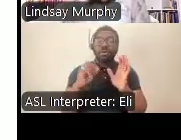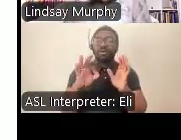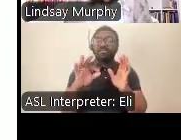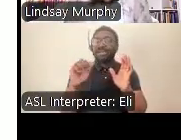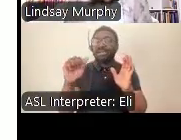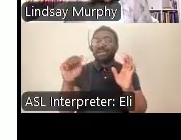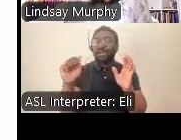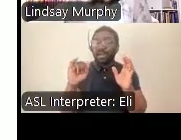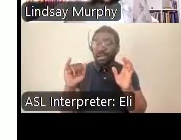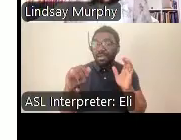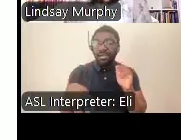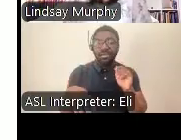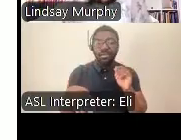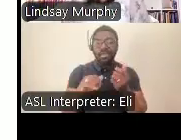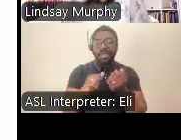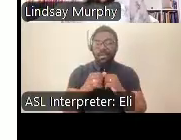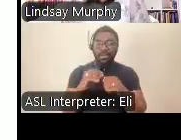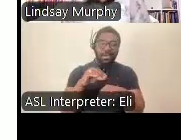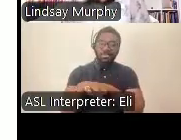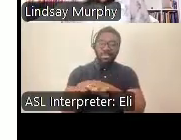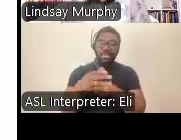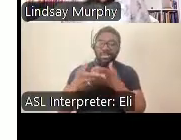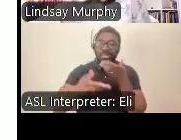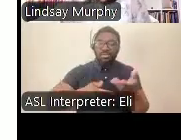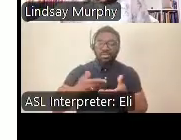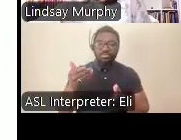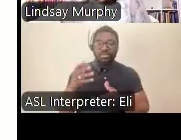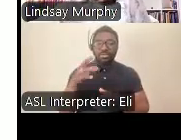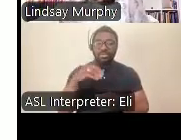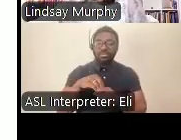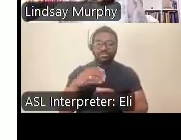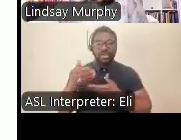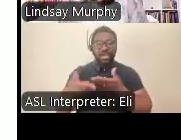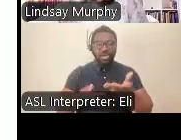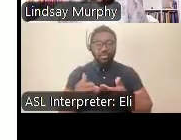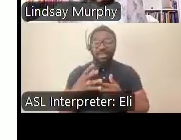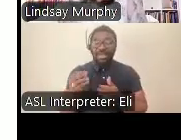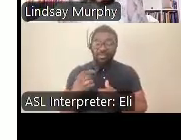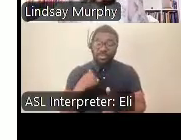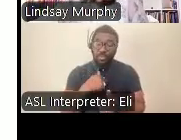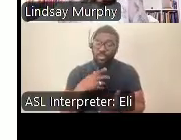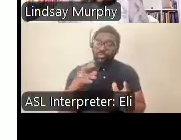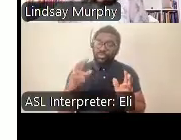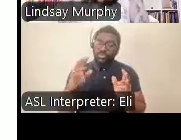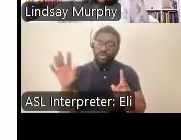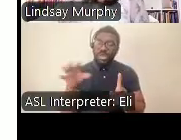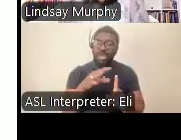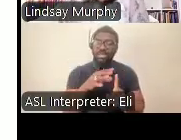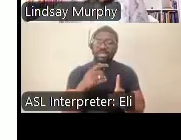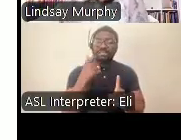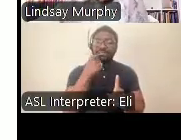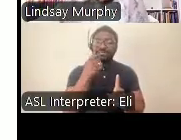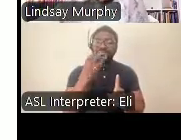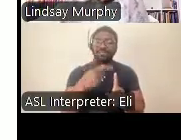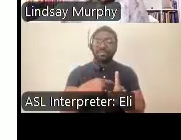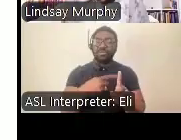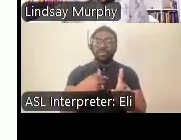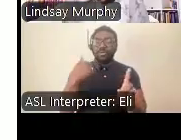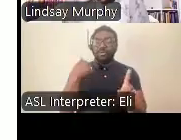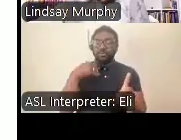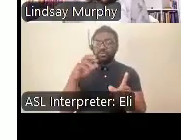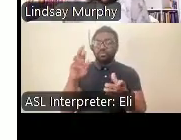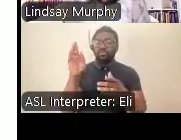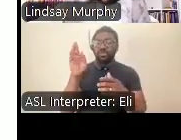its impact on inclusive hiring. And then something we wanted to highlight was just a couple months ago, Rochester Works partnered with Access VR and